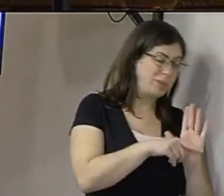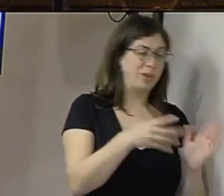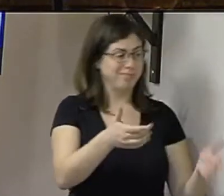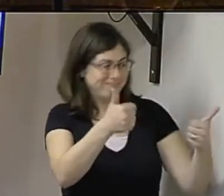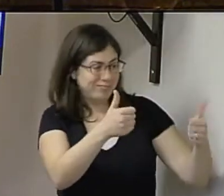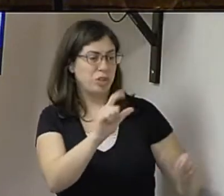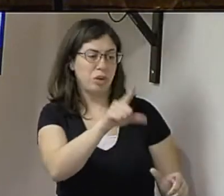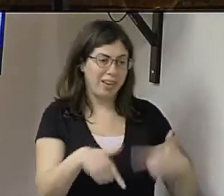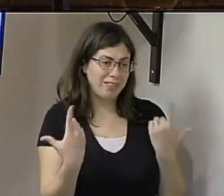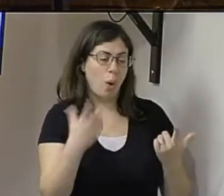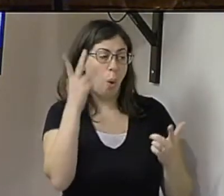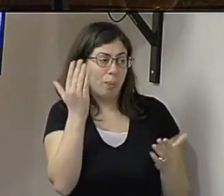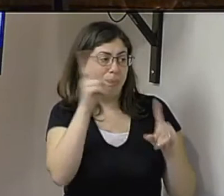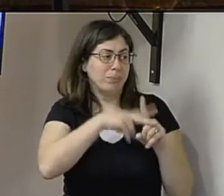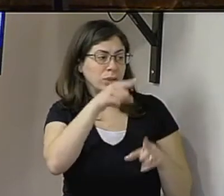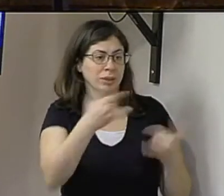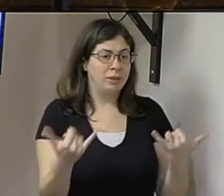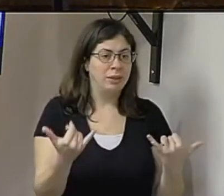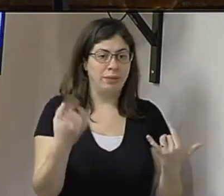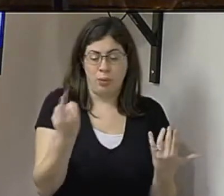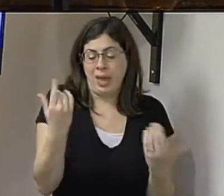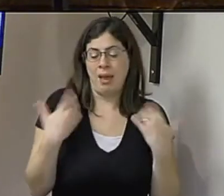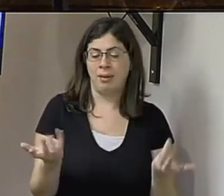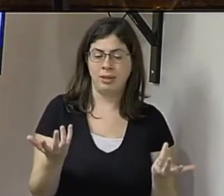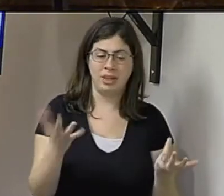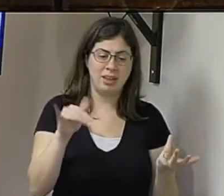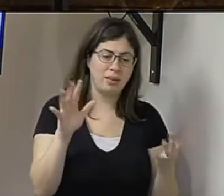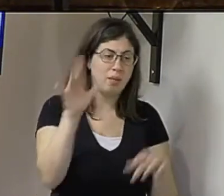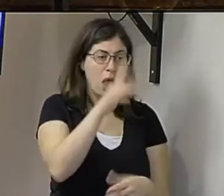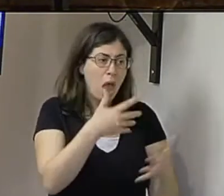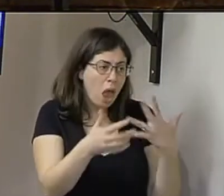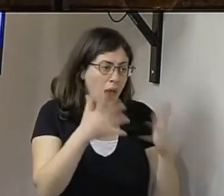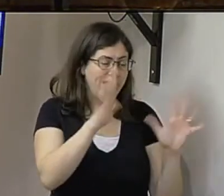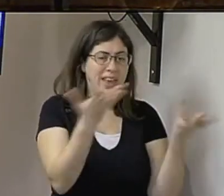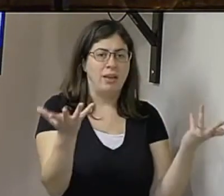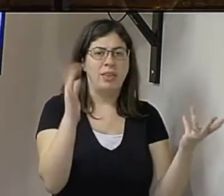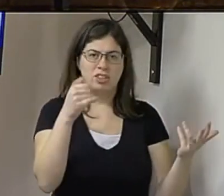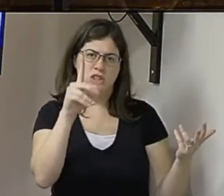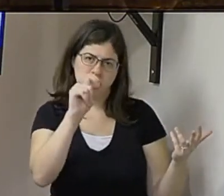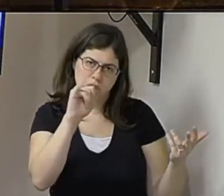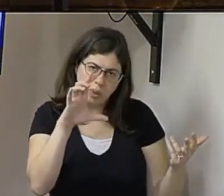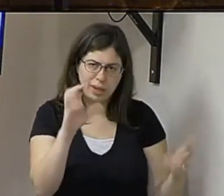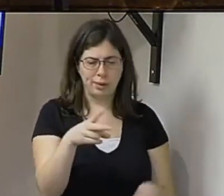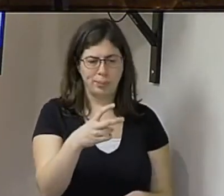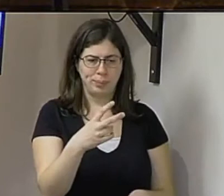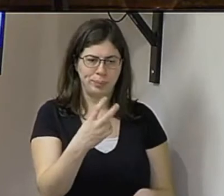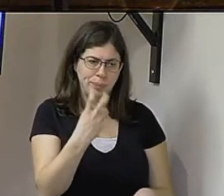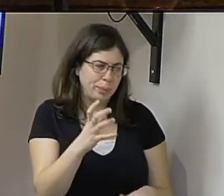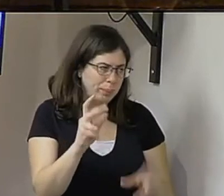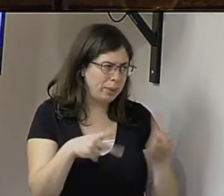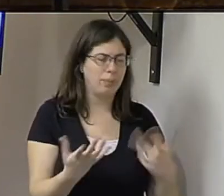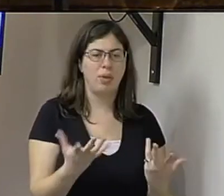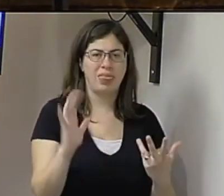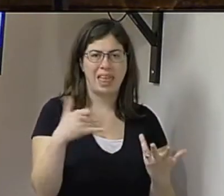luck with your life. Hope it applies to you somehow, because that's all I have is this vague thing. That's what the Stoics say. Right? That's a